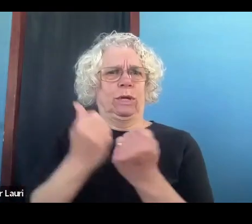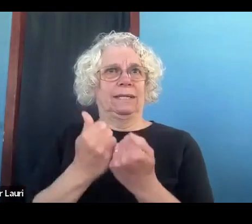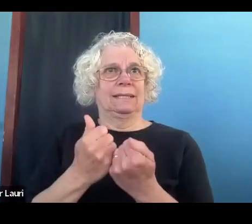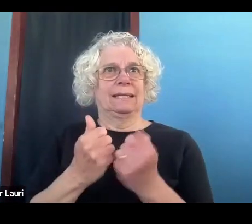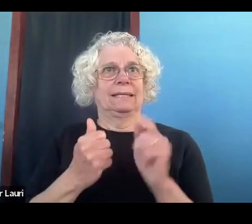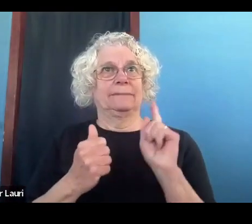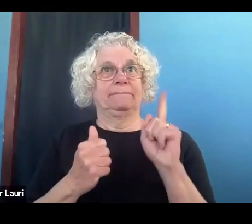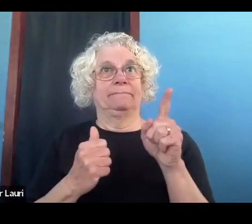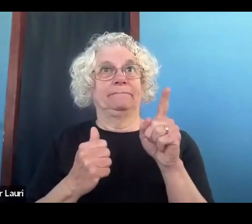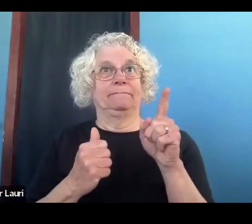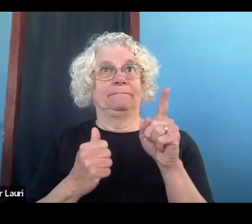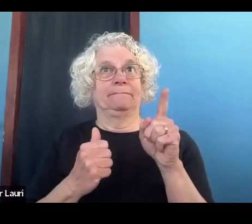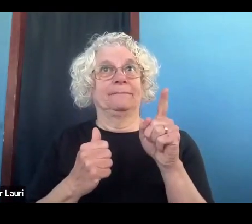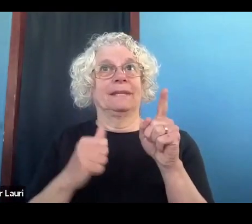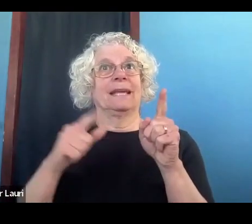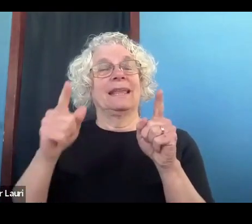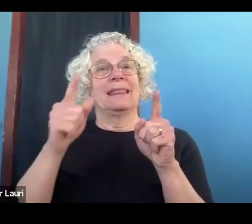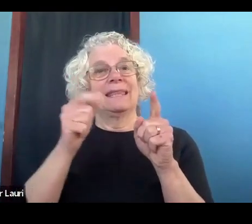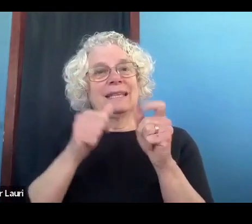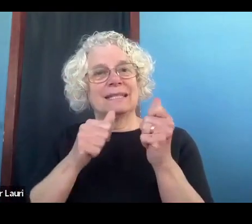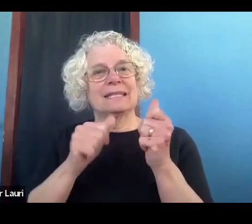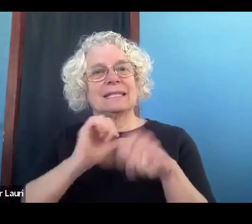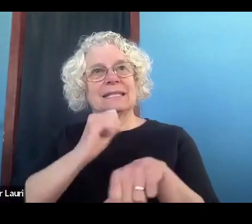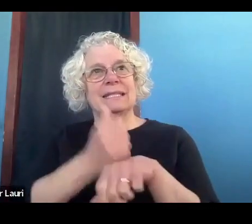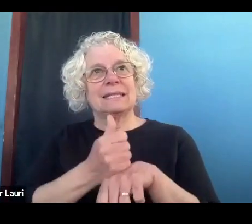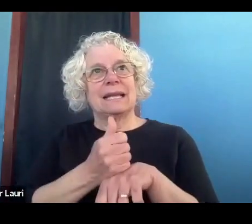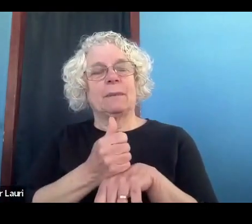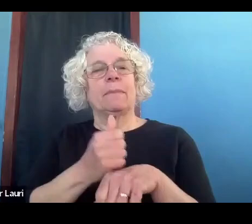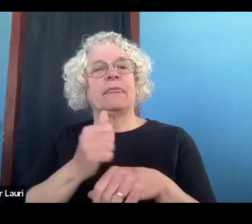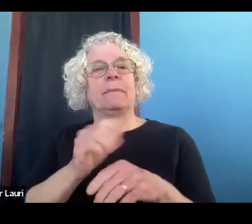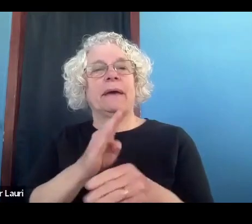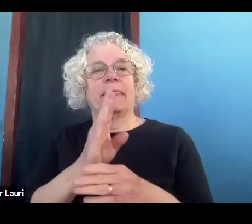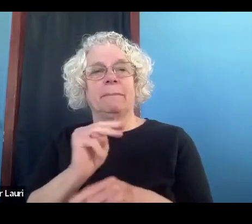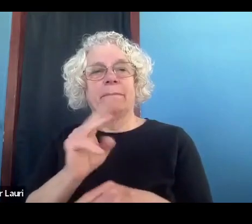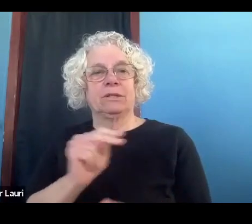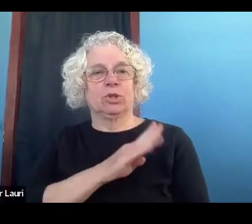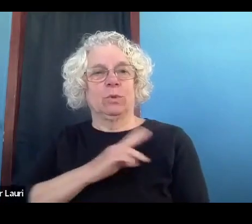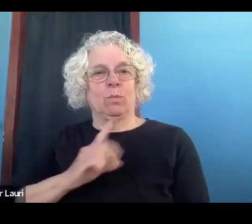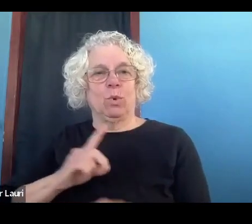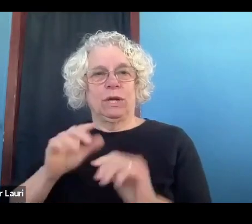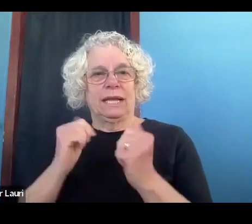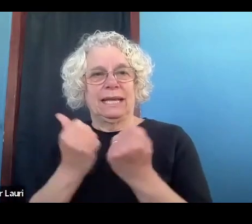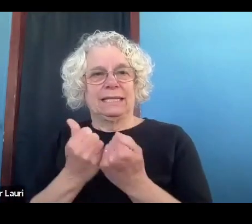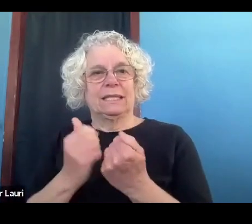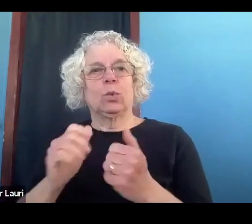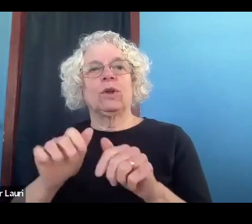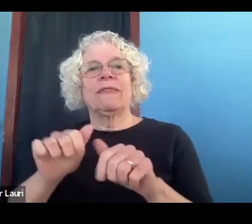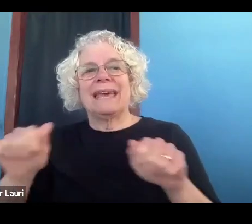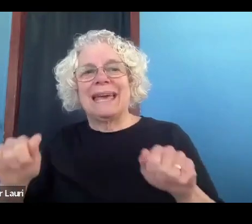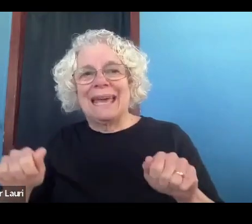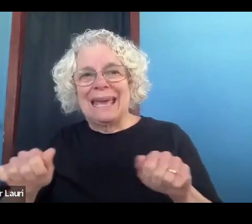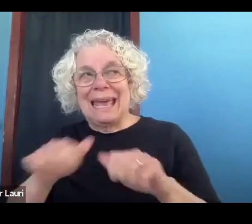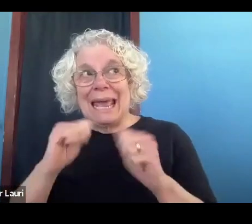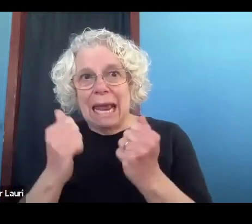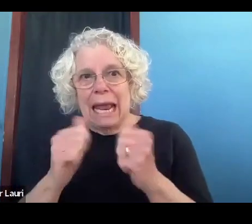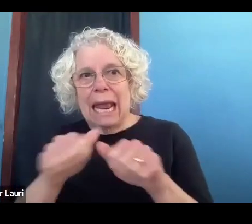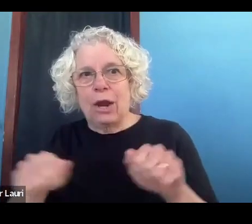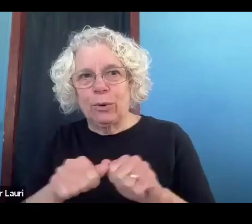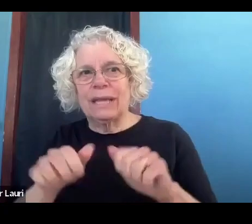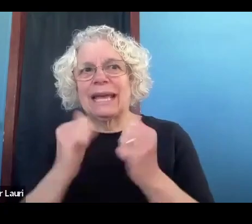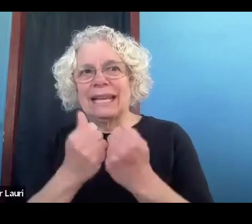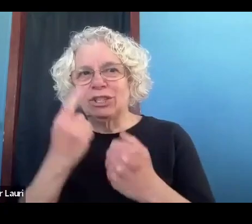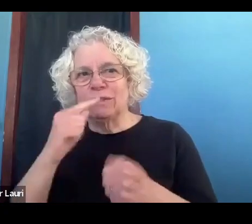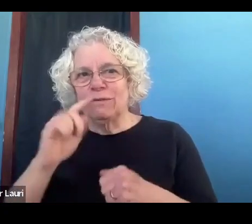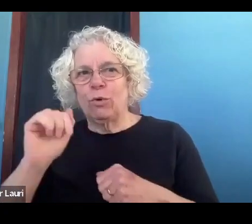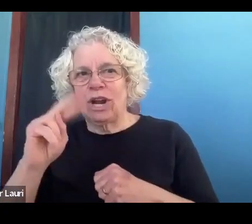Development Commission is designated by the Minnesota Board on Aging as the Area Agency on Aging for planning